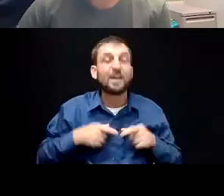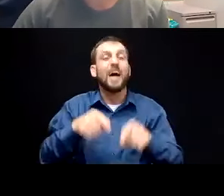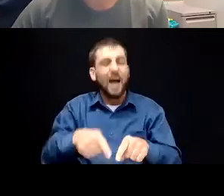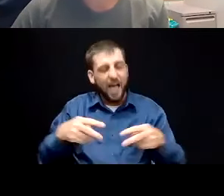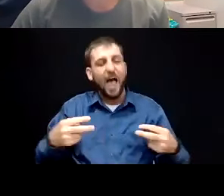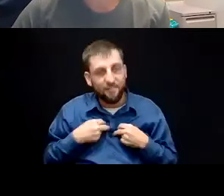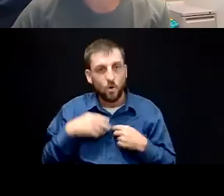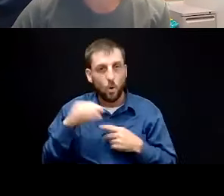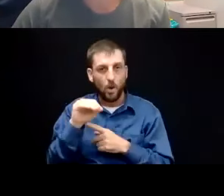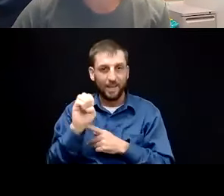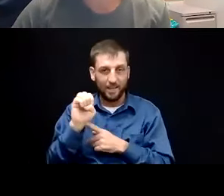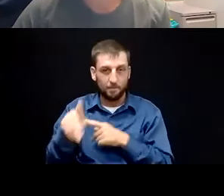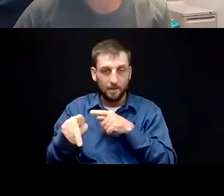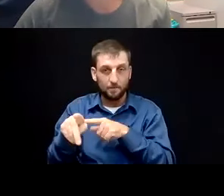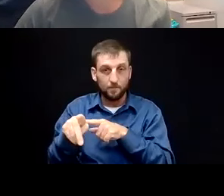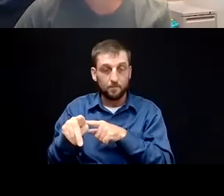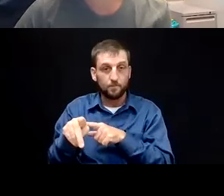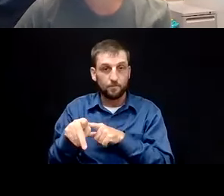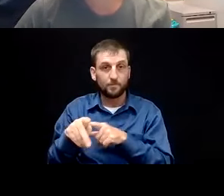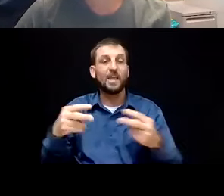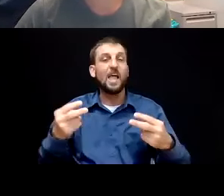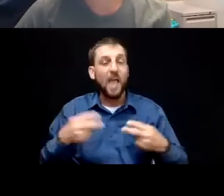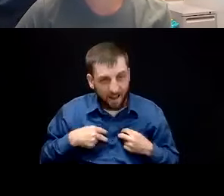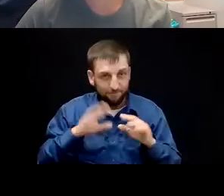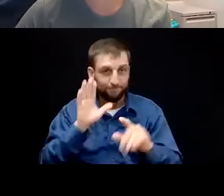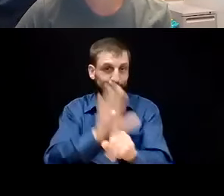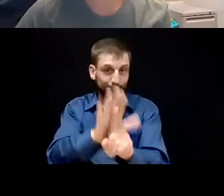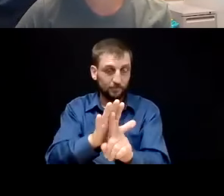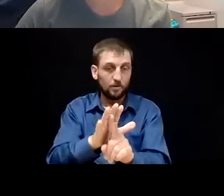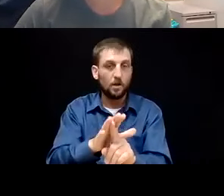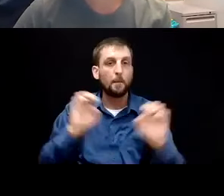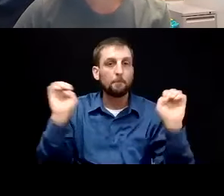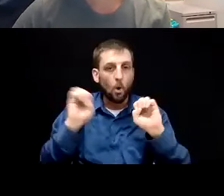and your jurisdiction does have an emergency operations plan.